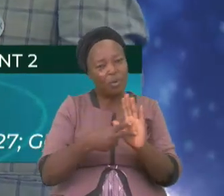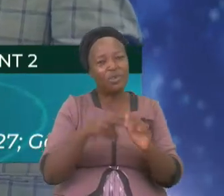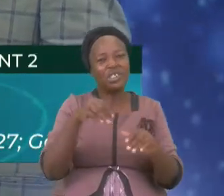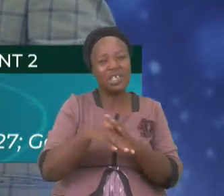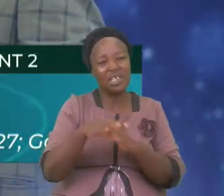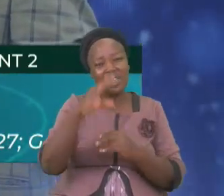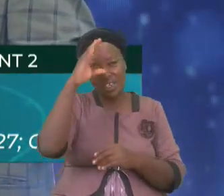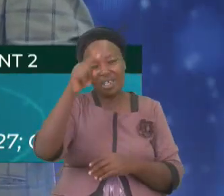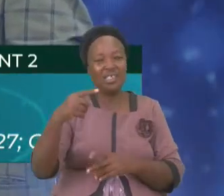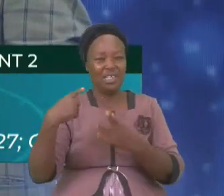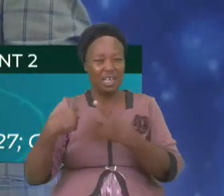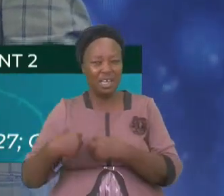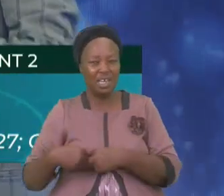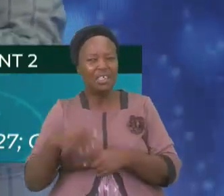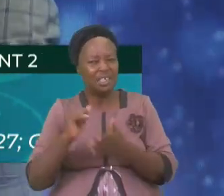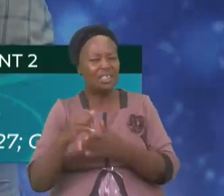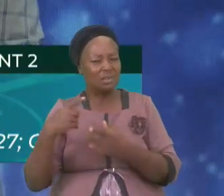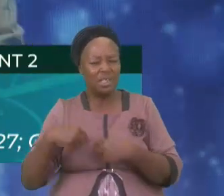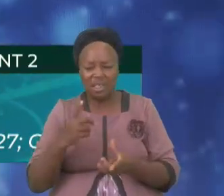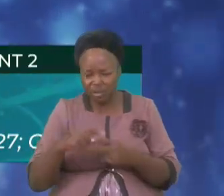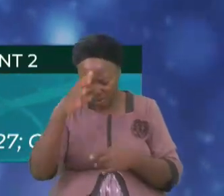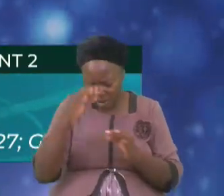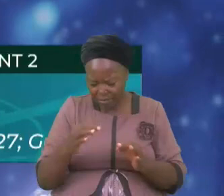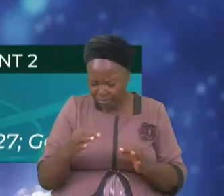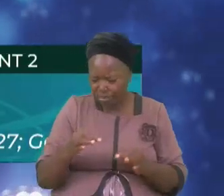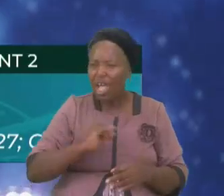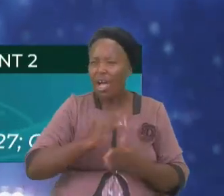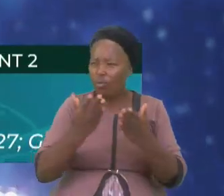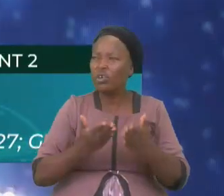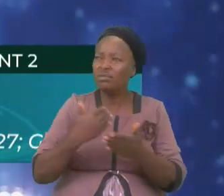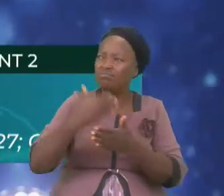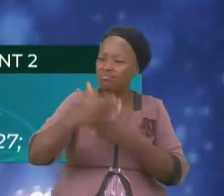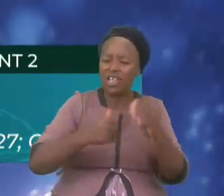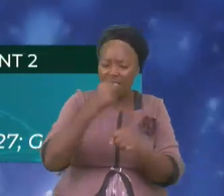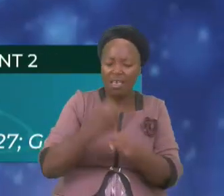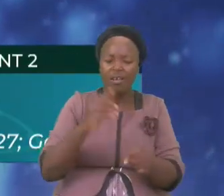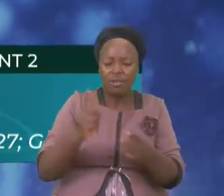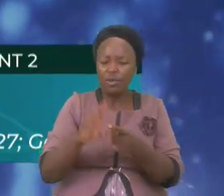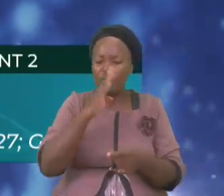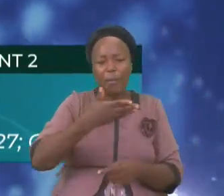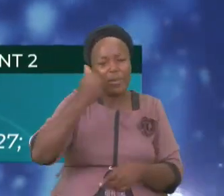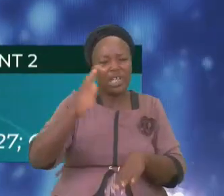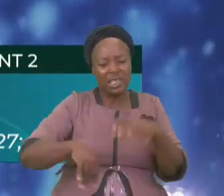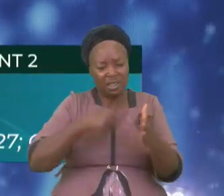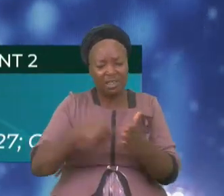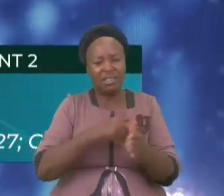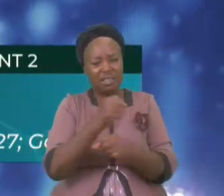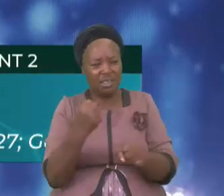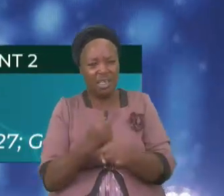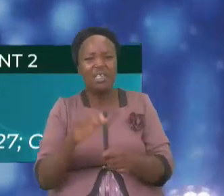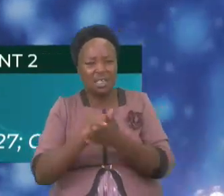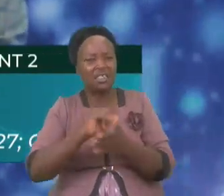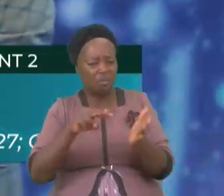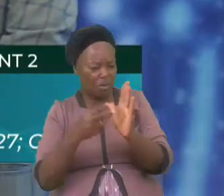It starts with a purposeful heart. I want my life. I want my achievement. I want my goal.